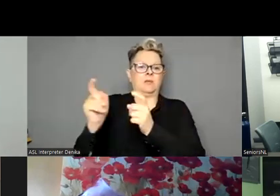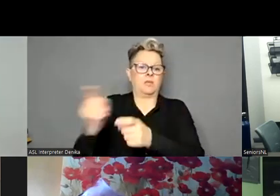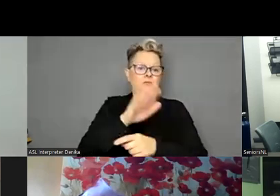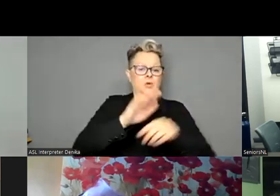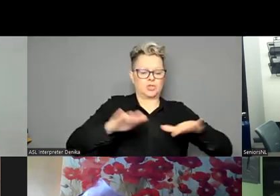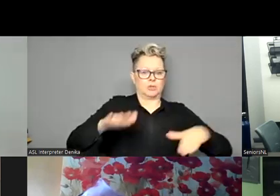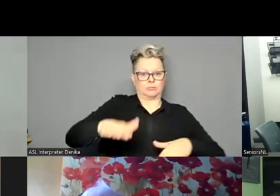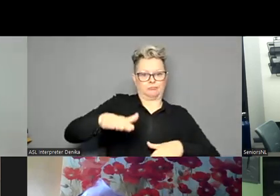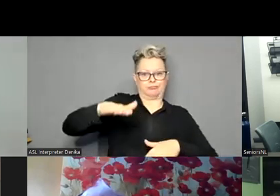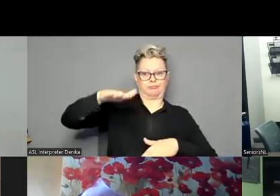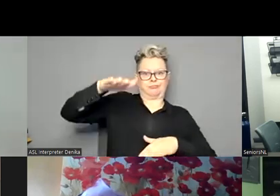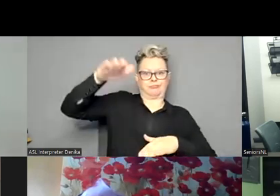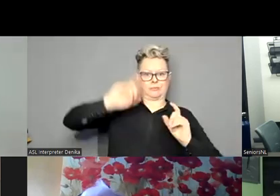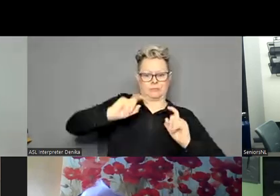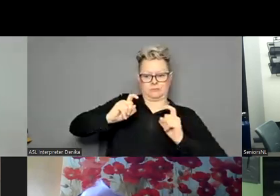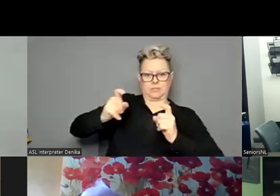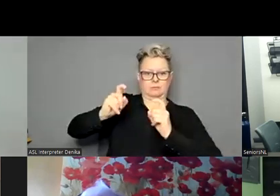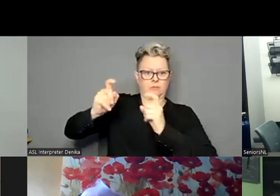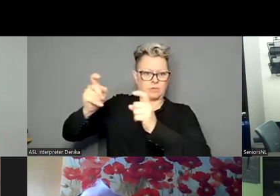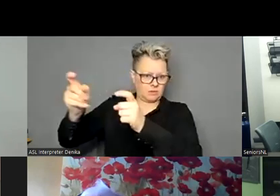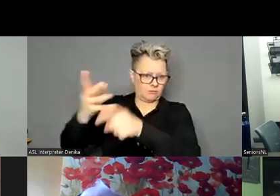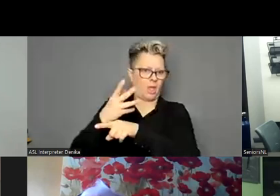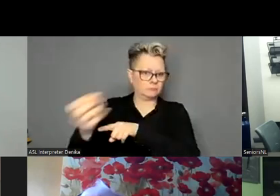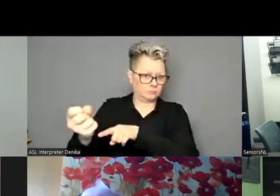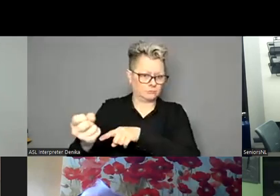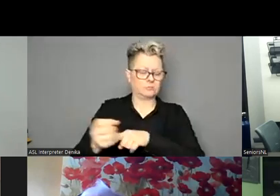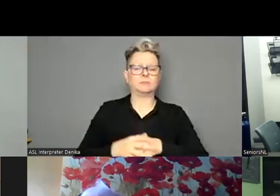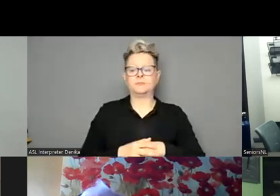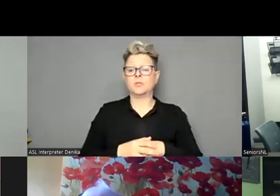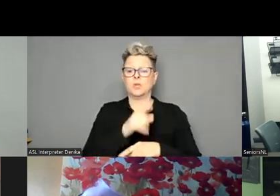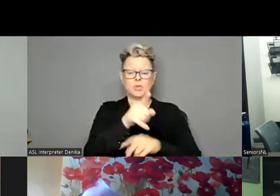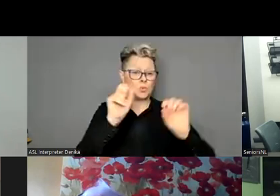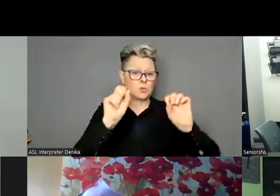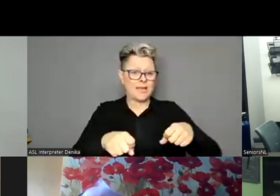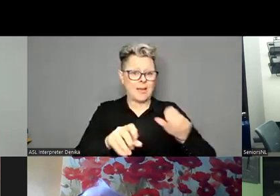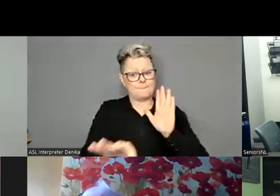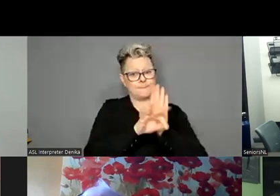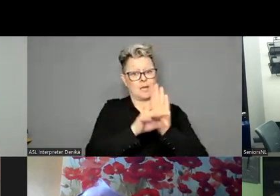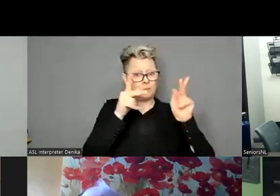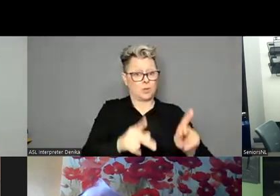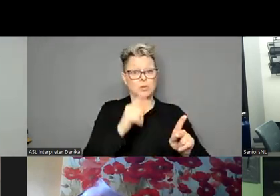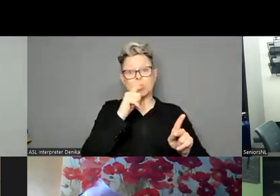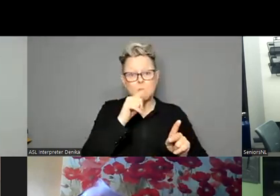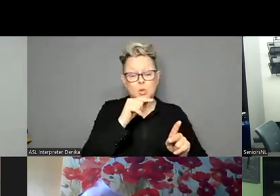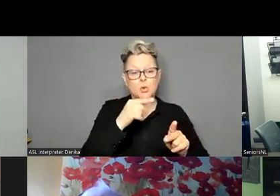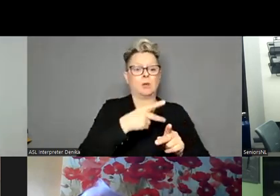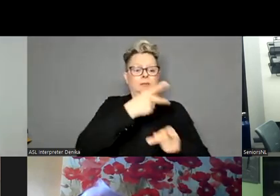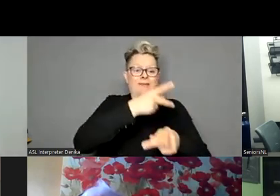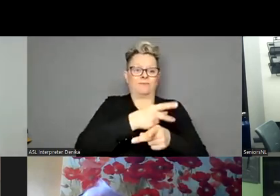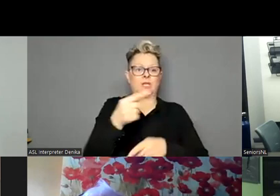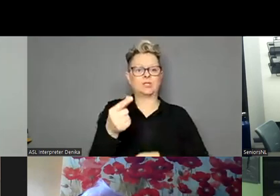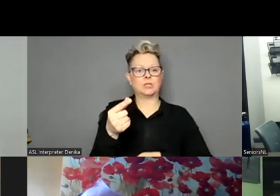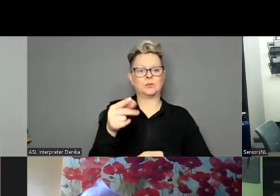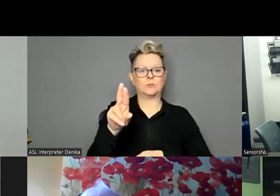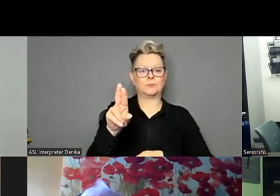That's not uncommon at all. Now you can name the person that you would hope to be the guardian in your will, but bear in